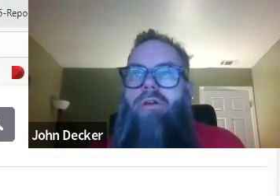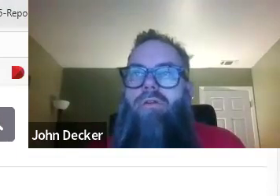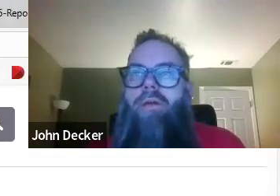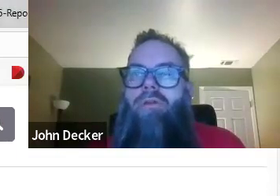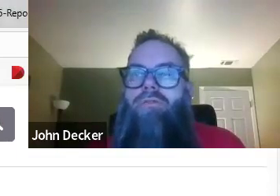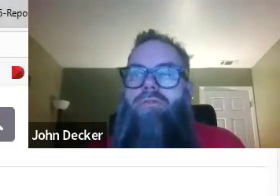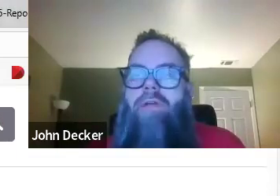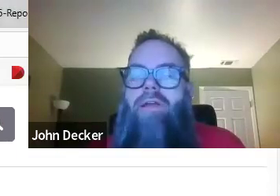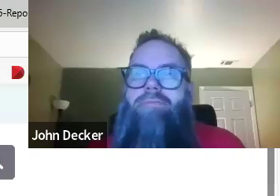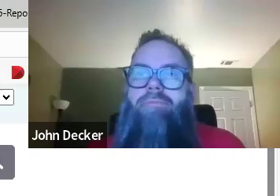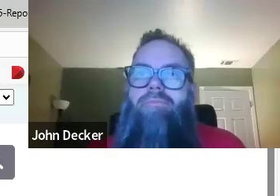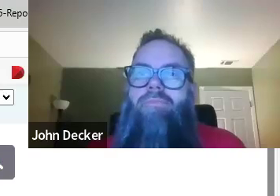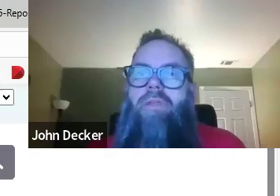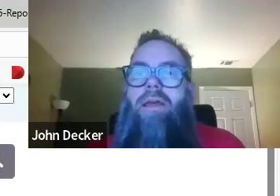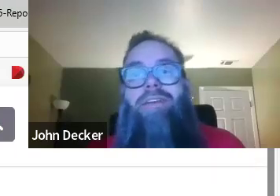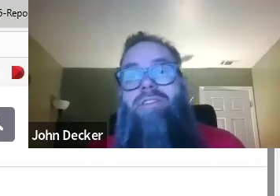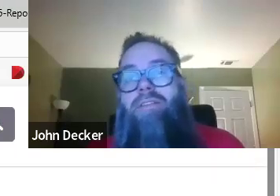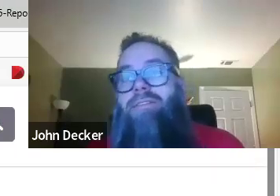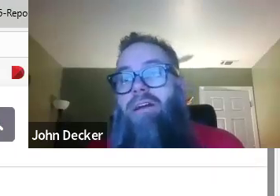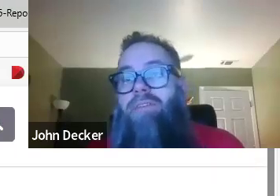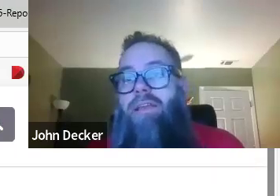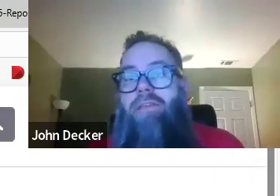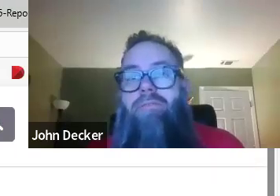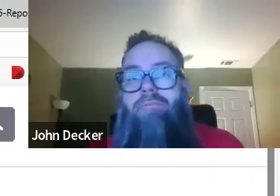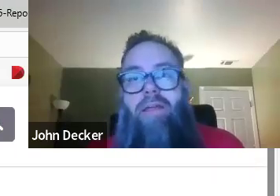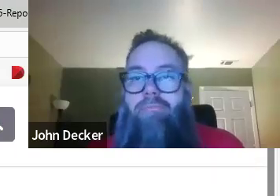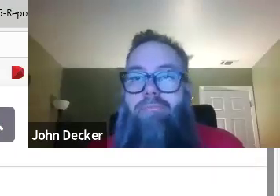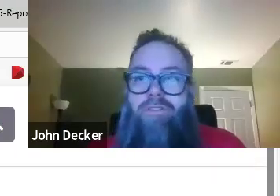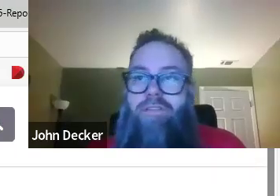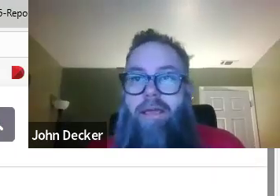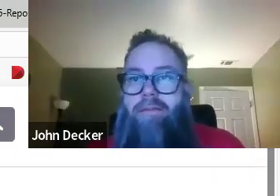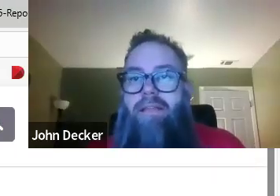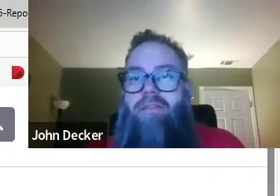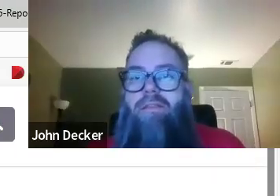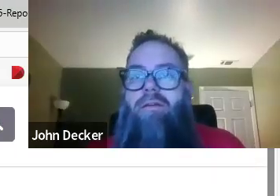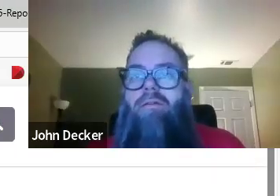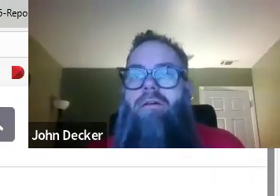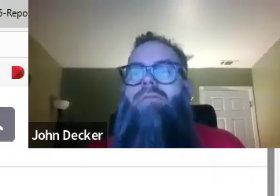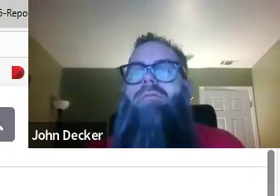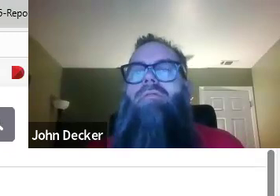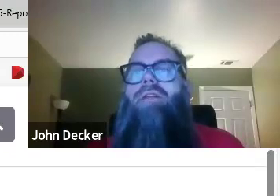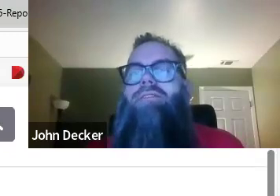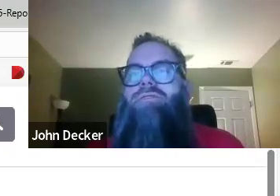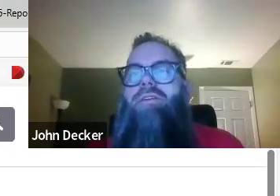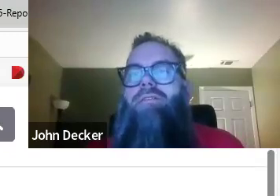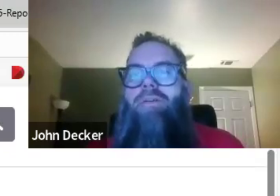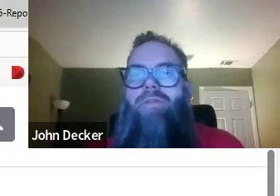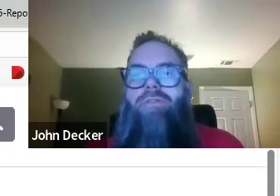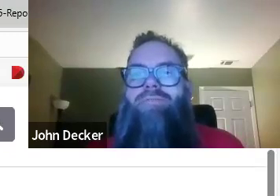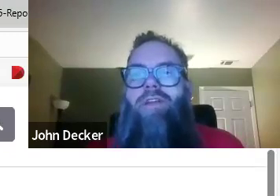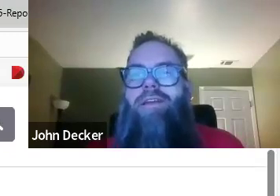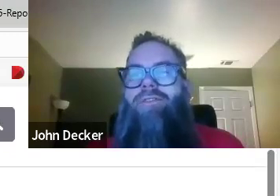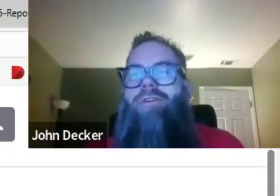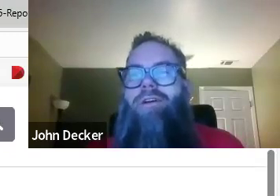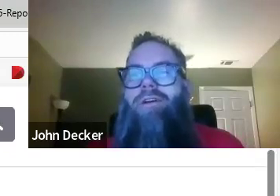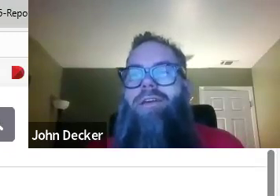And we're going to go to rate models and rates. And actually, this is an update even like for today, is that, oh, that's interesting. They